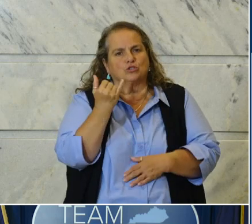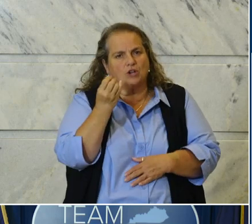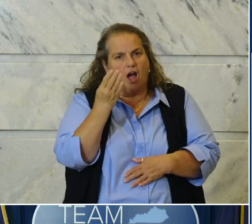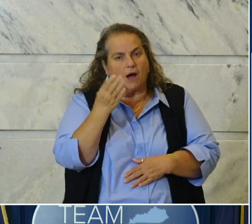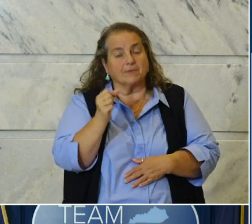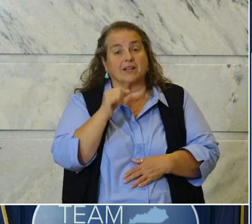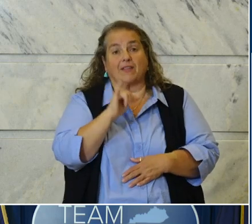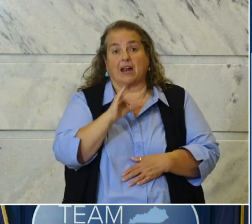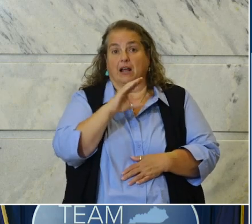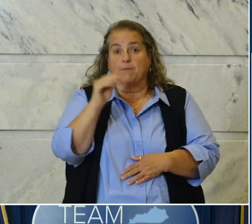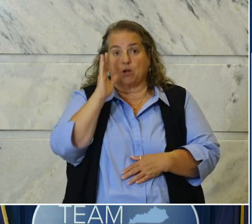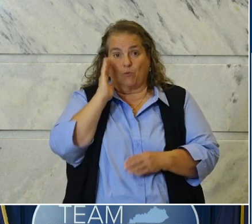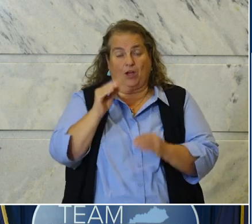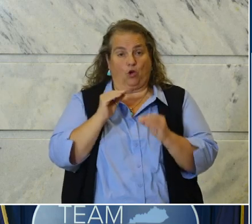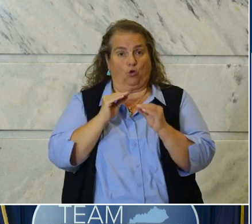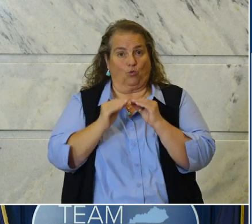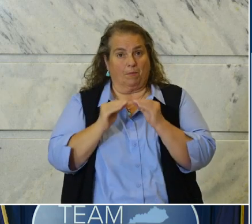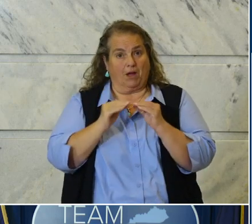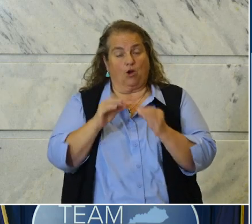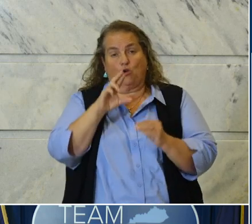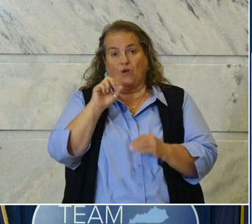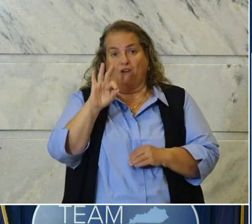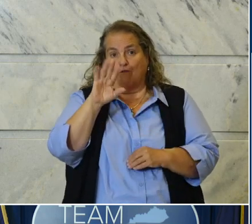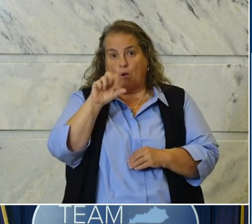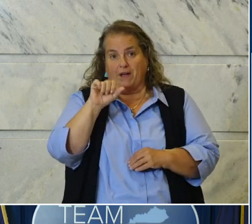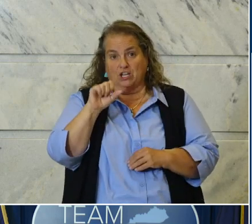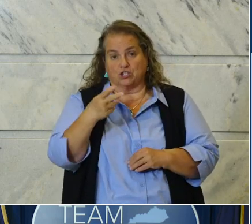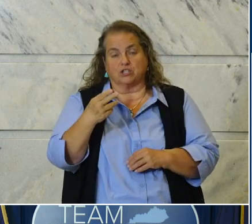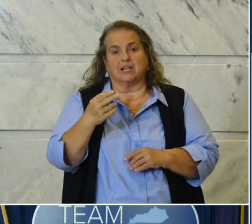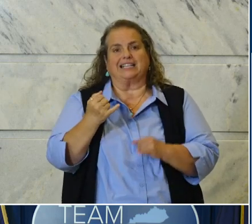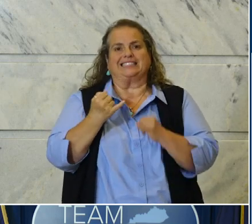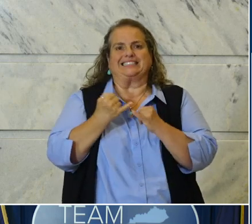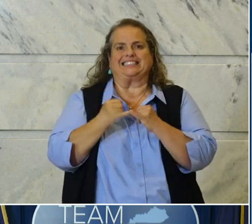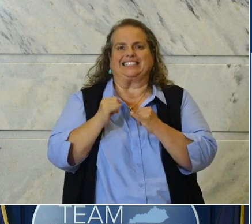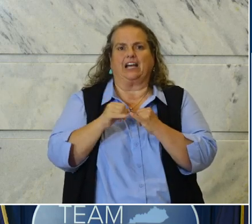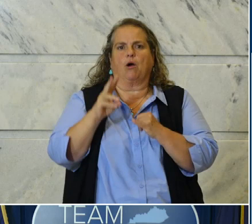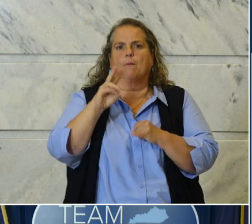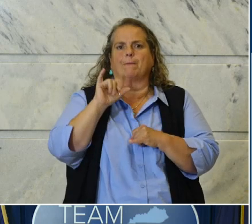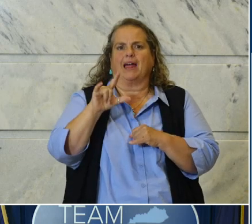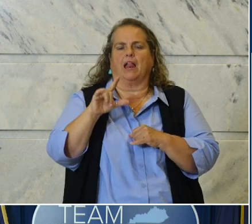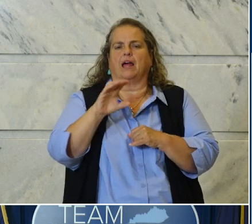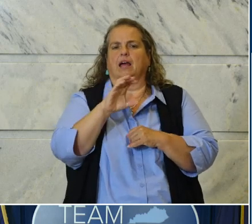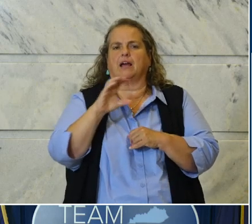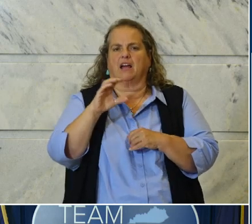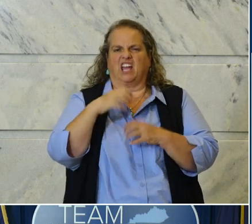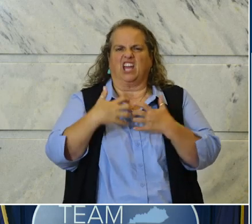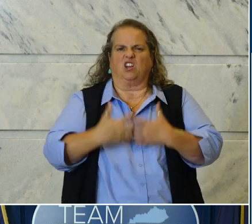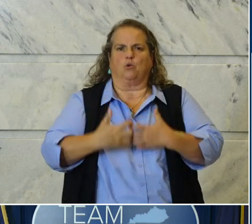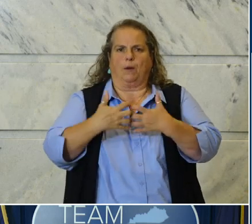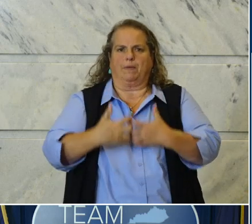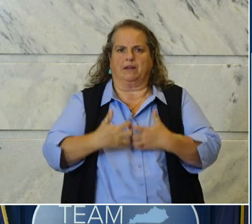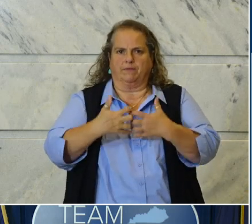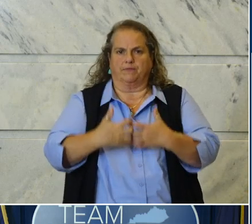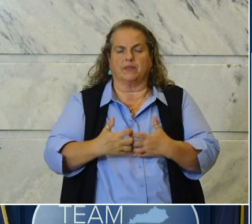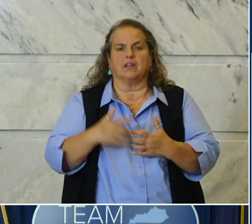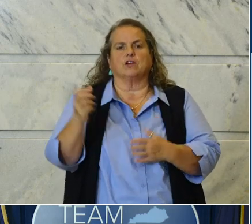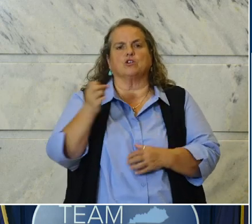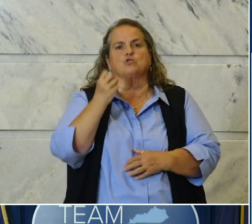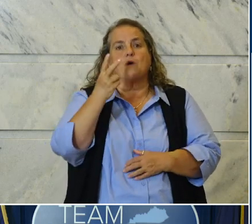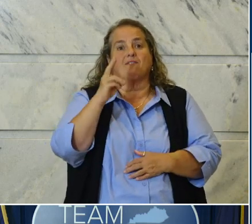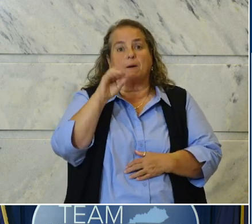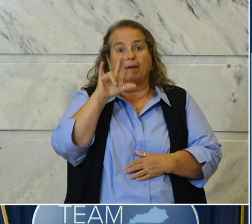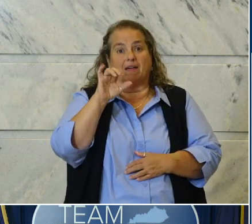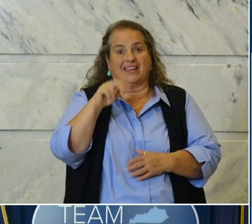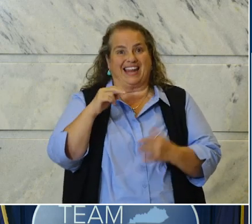will repair, refurbish, and remanufacture steel mill equipment. The company plans to invest more than $12 million into the existing